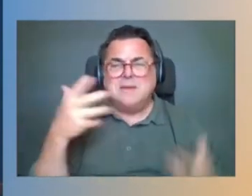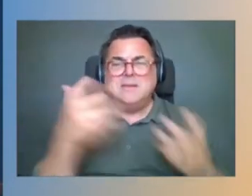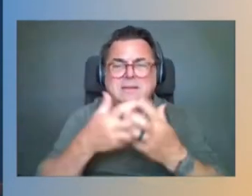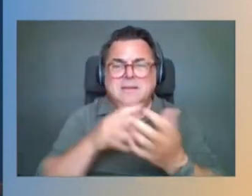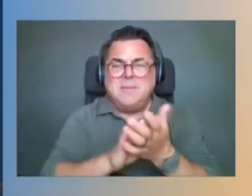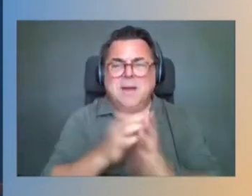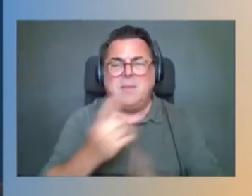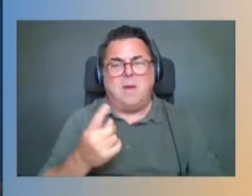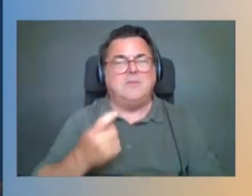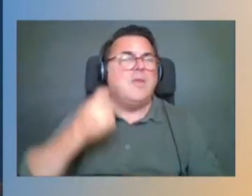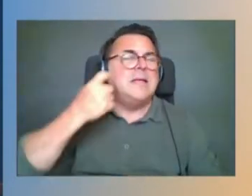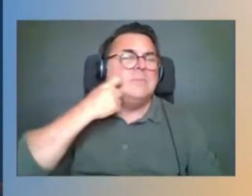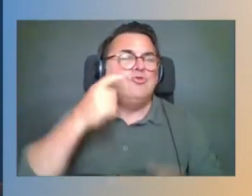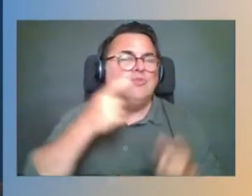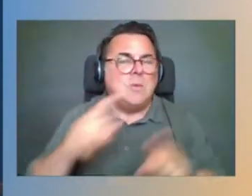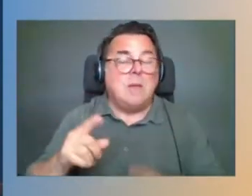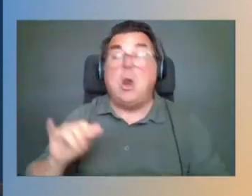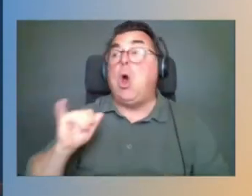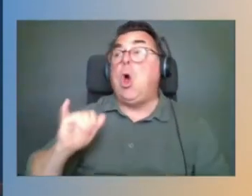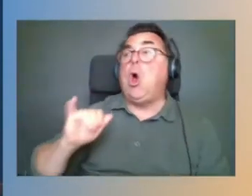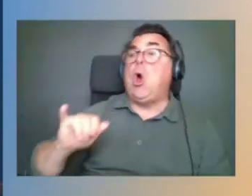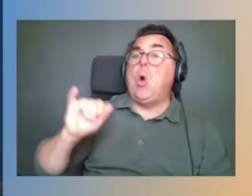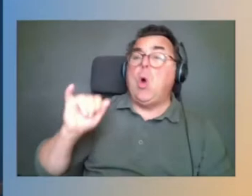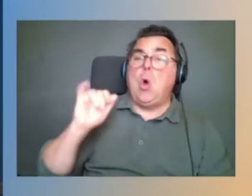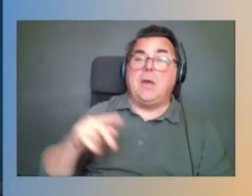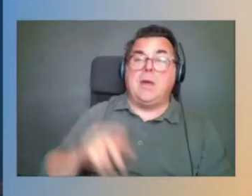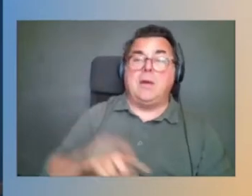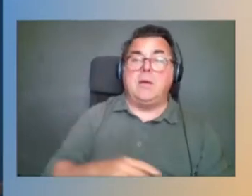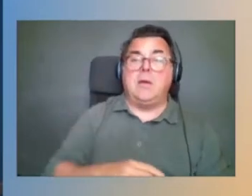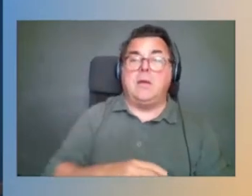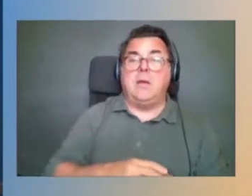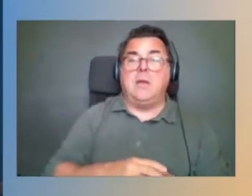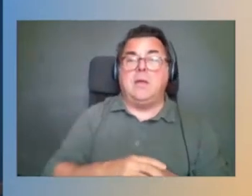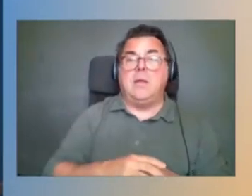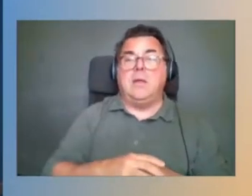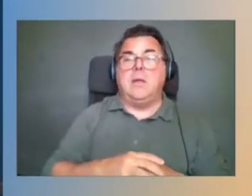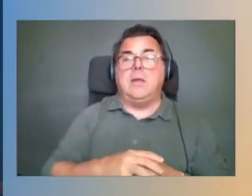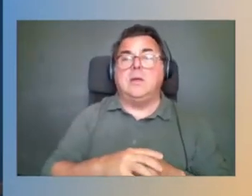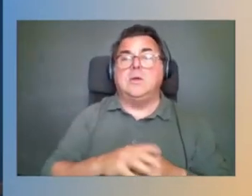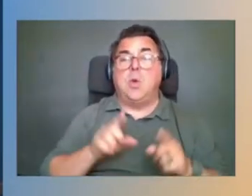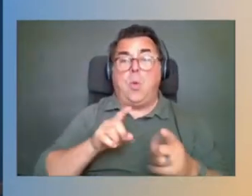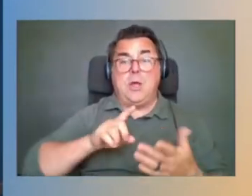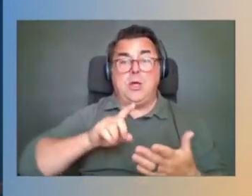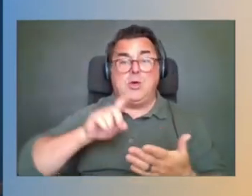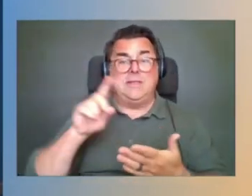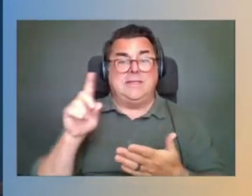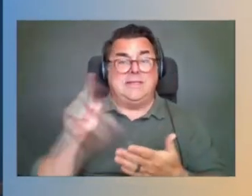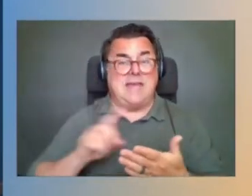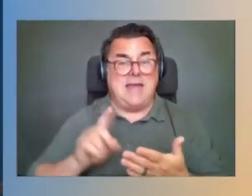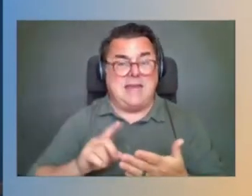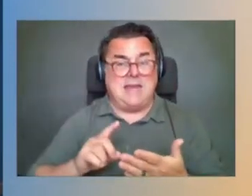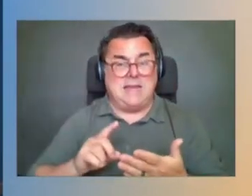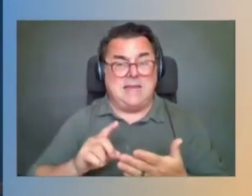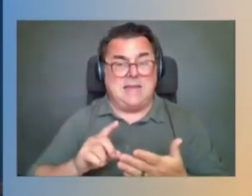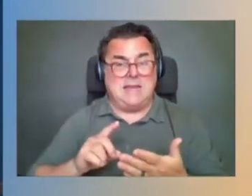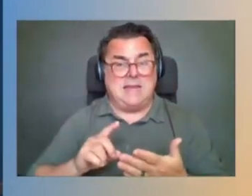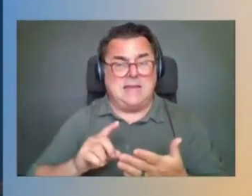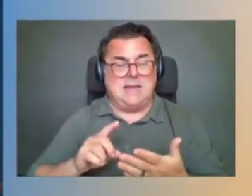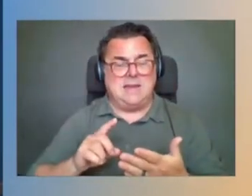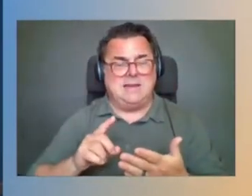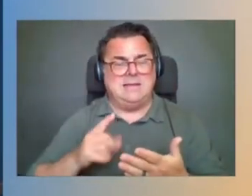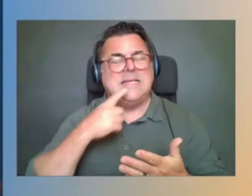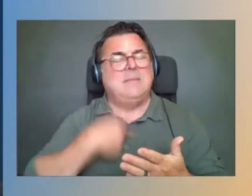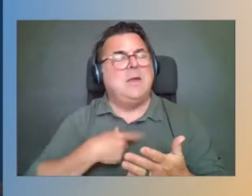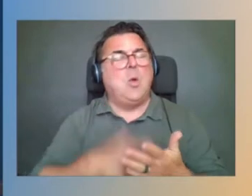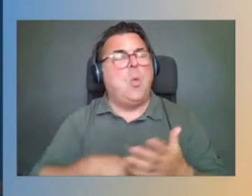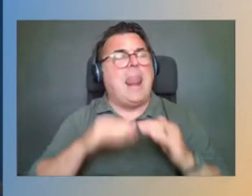our latest generation. Okay. Wow. So when you are designing these, what is the level at which you design?